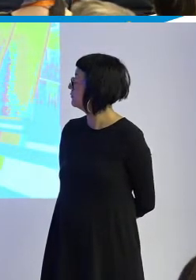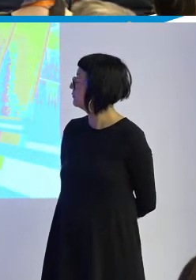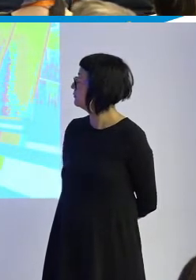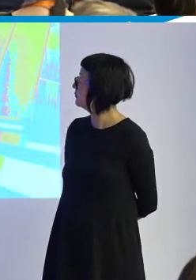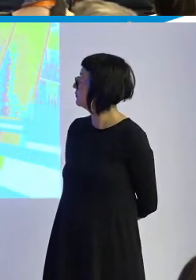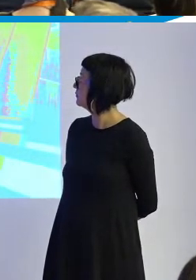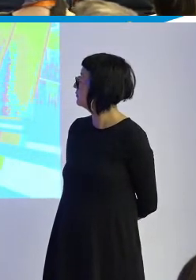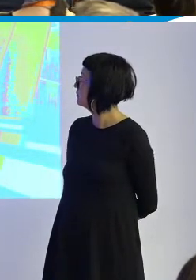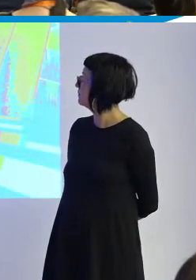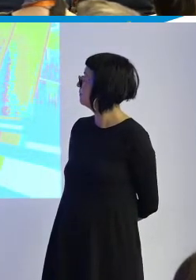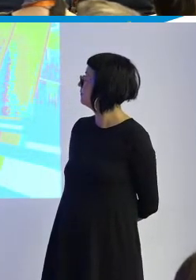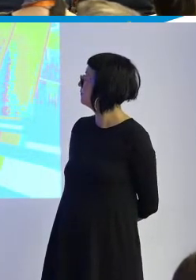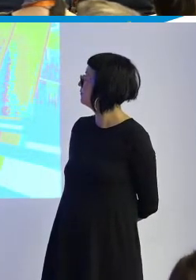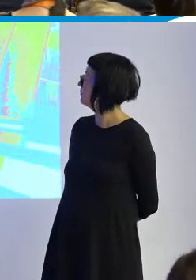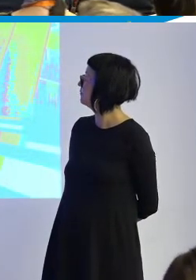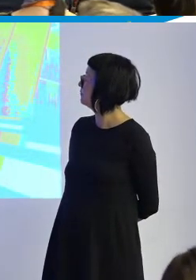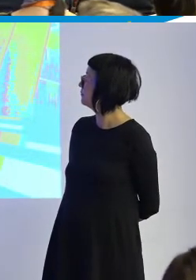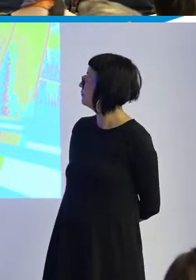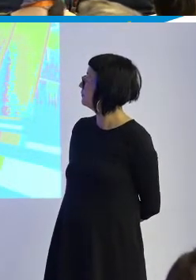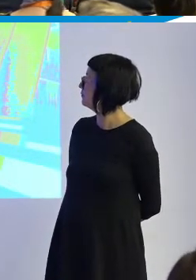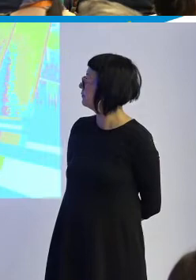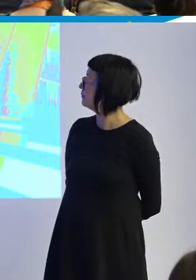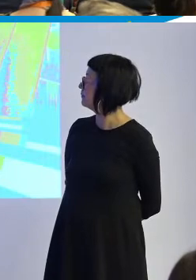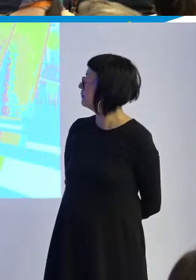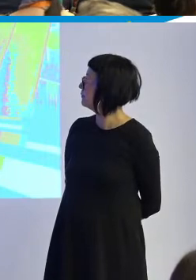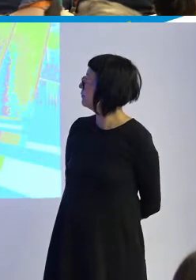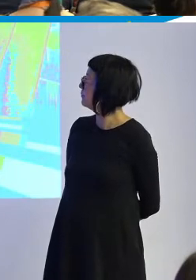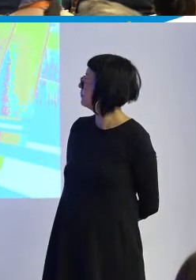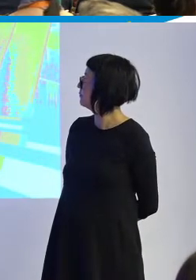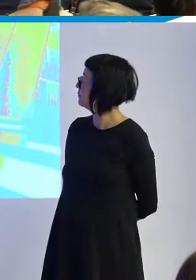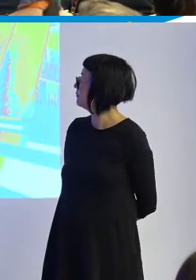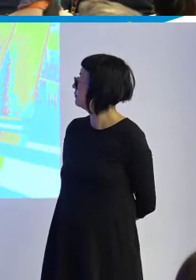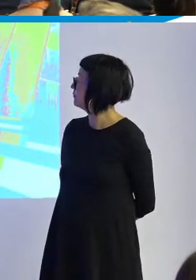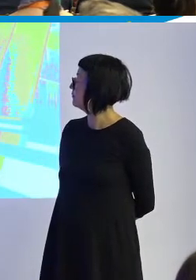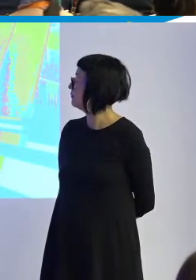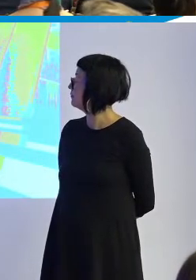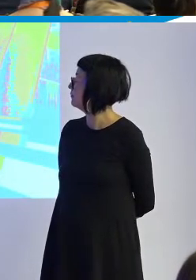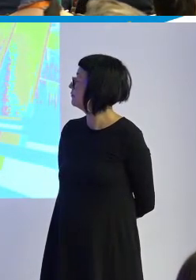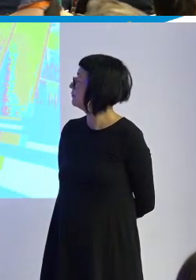devices that reduce the physical strain during one's work that is the power assist suit